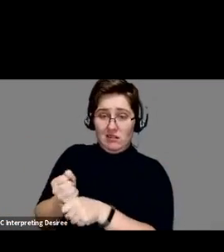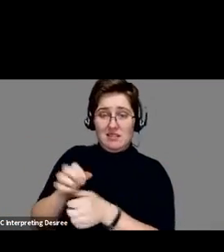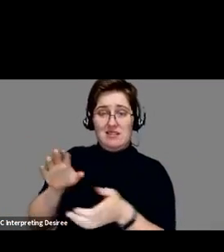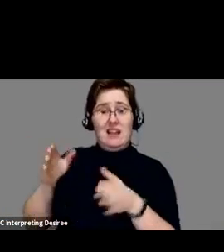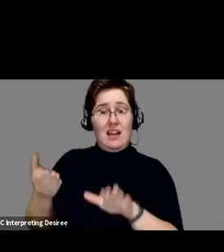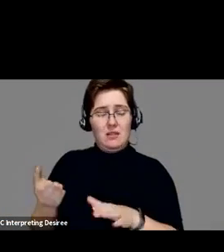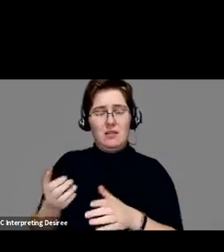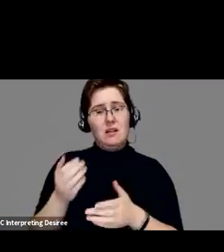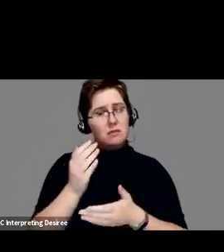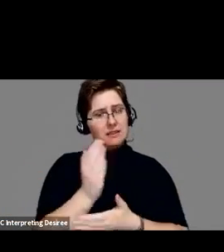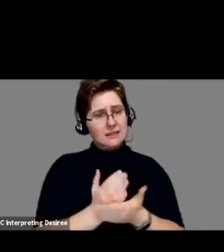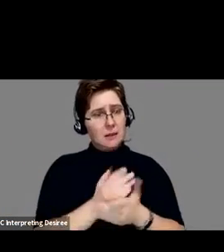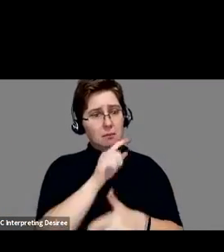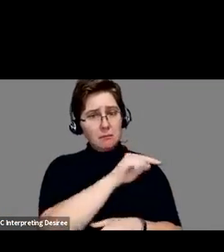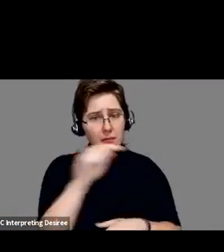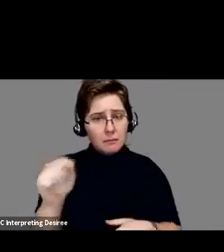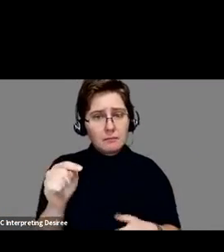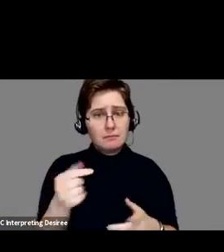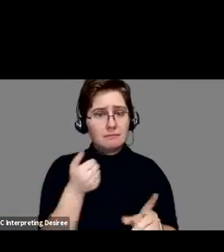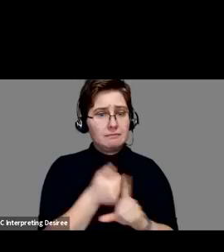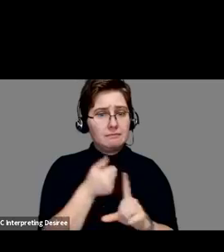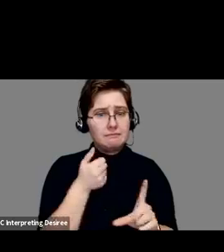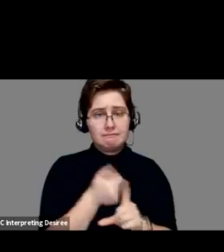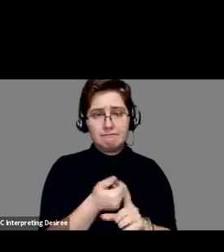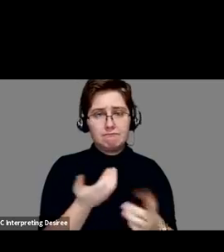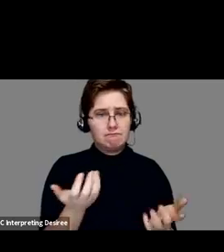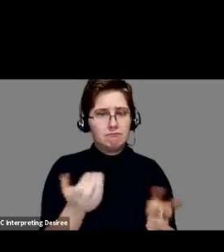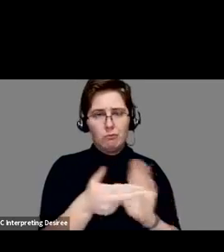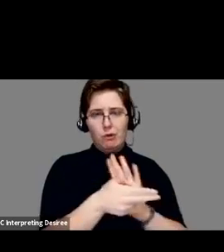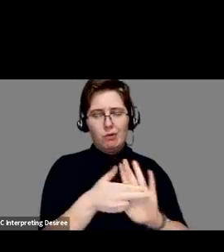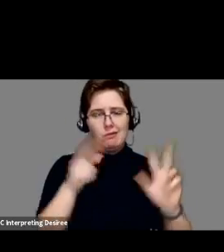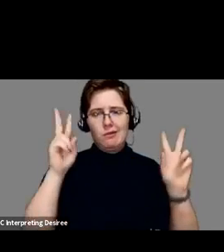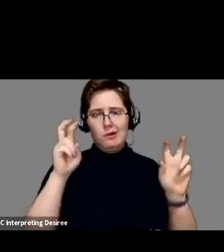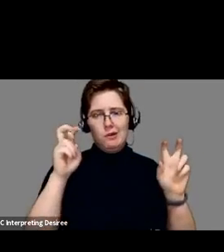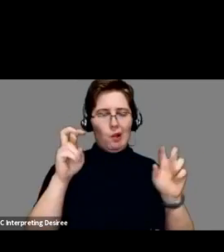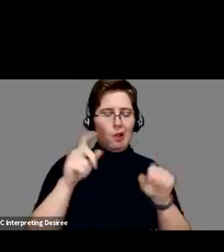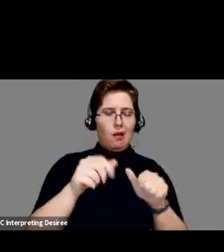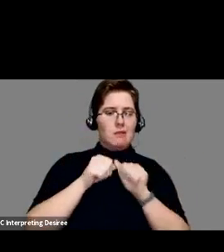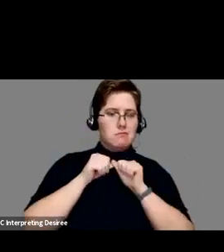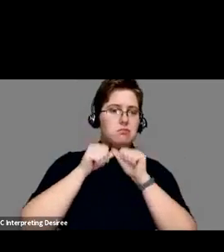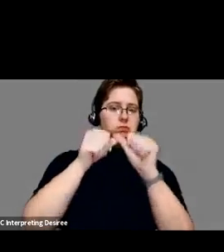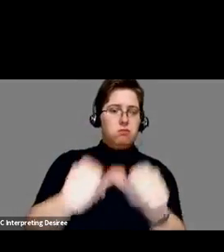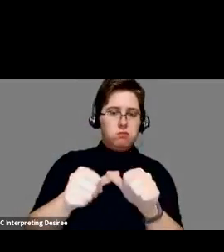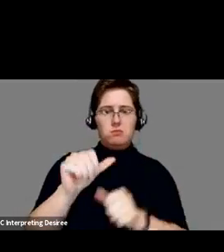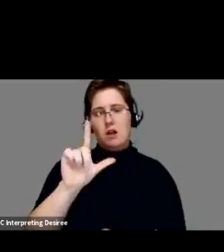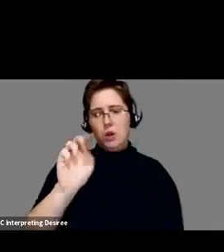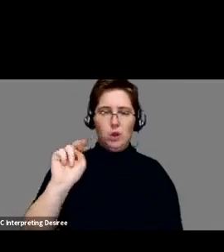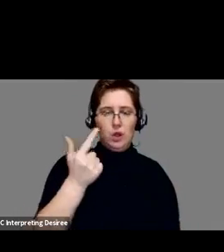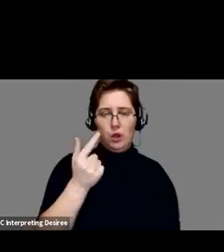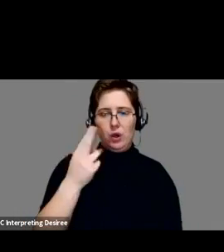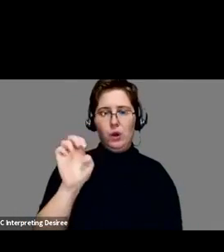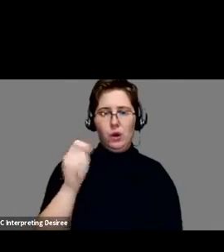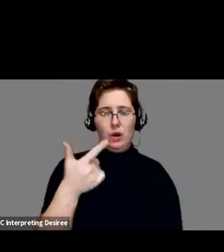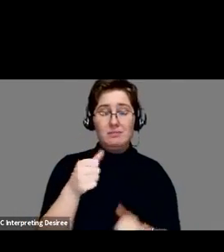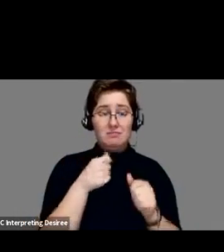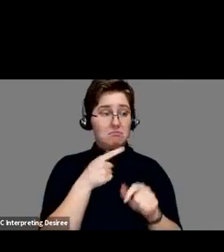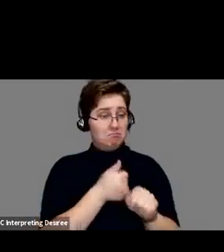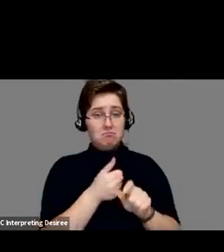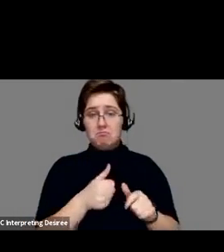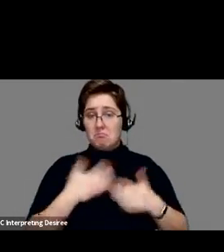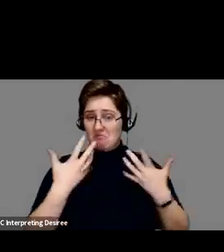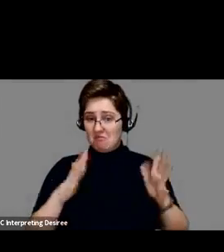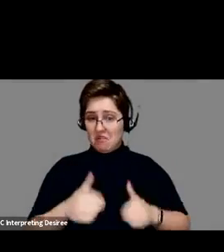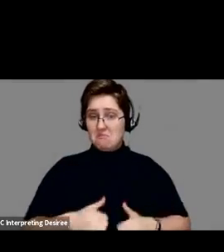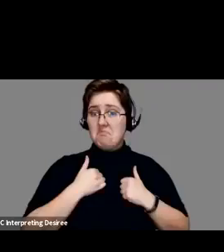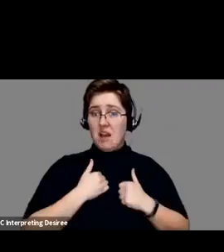also a portion of people that end up being called long haulers, these people who survive COVID but go on to have symptoms